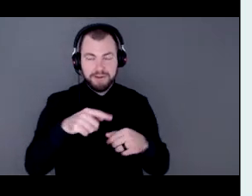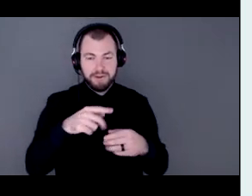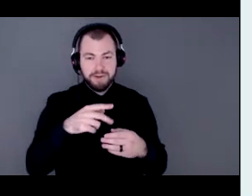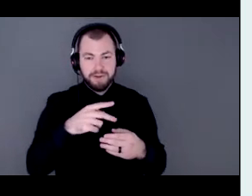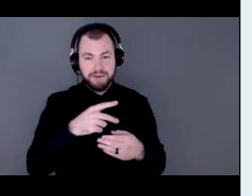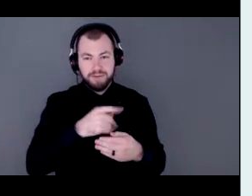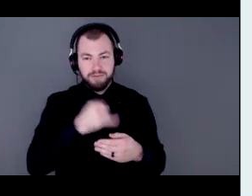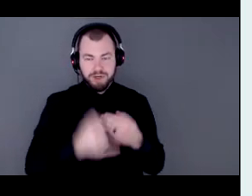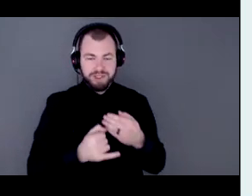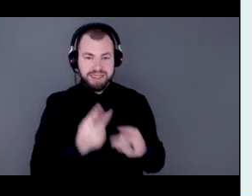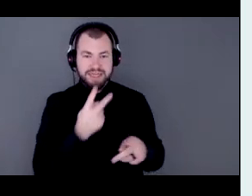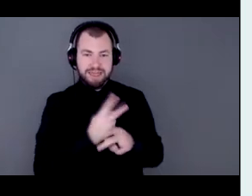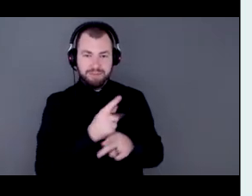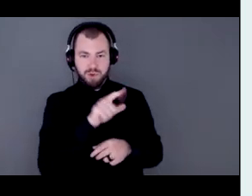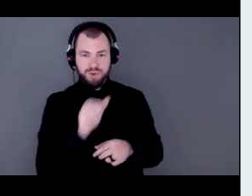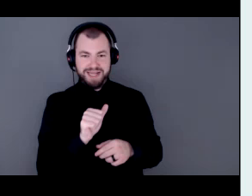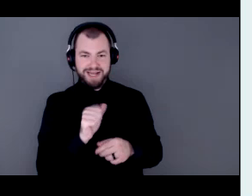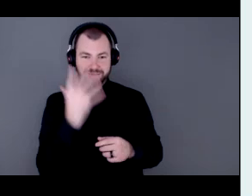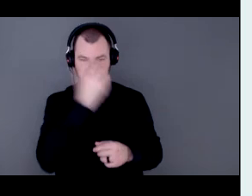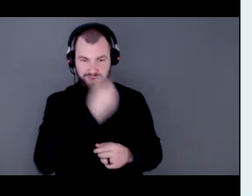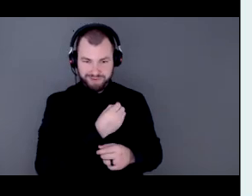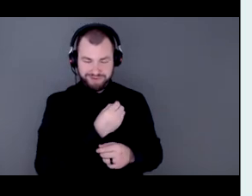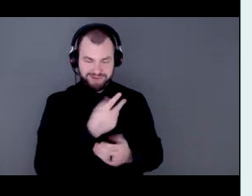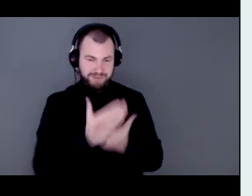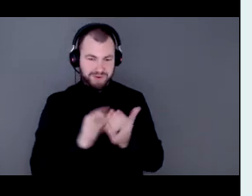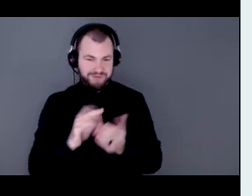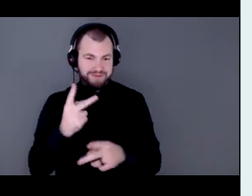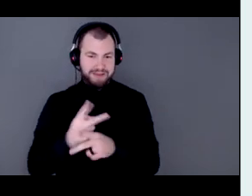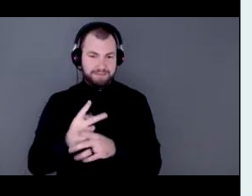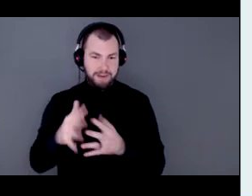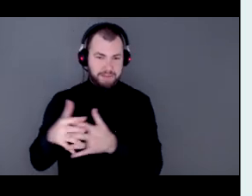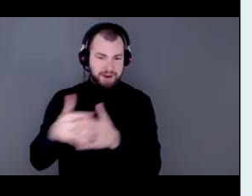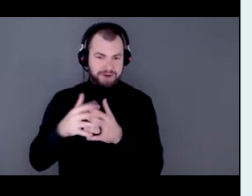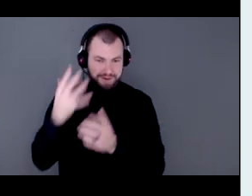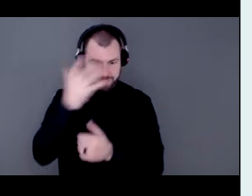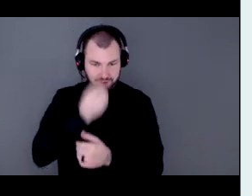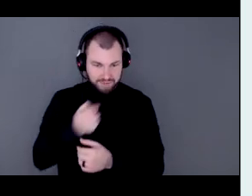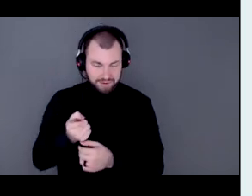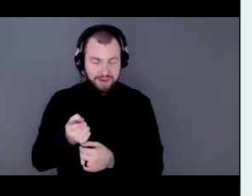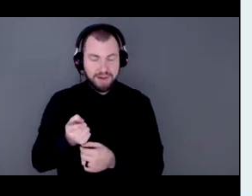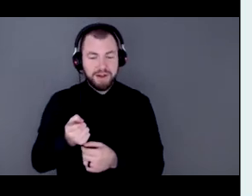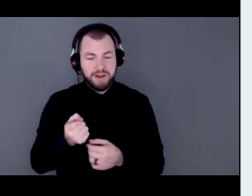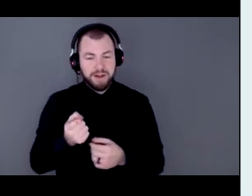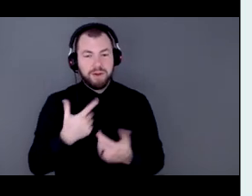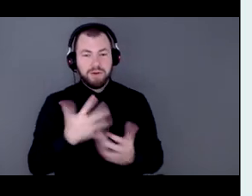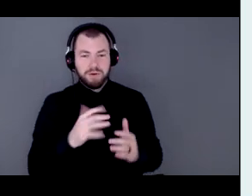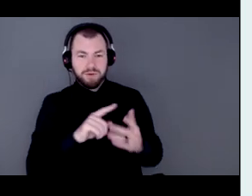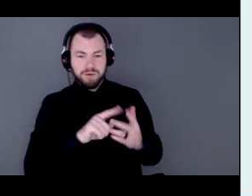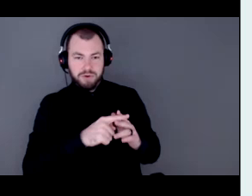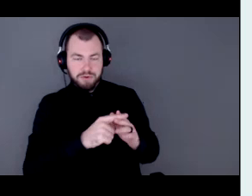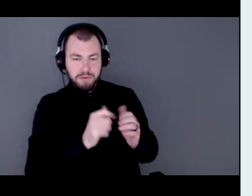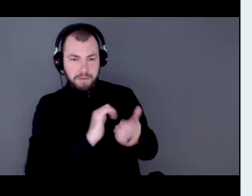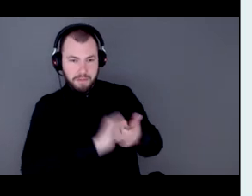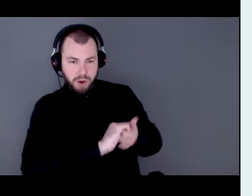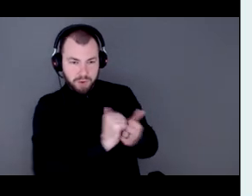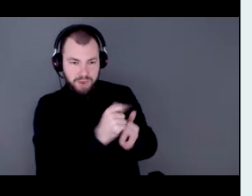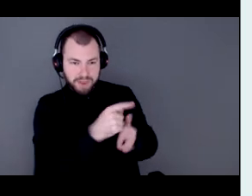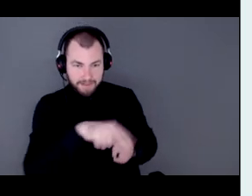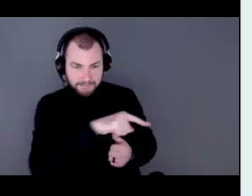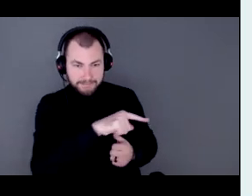Beautiful, which is part of Keep America Beautiful. And so now we've already started partnering with them on other projects, with marine